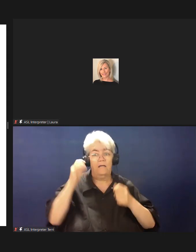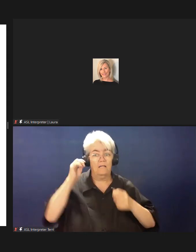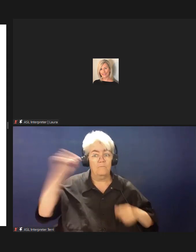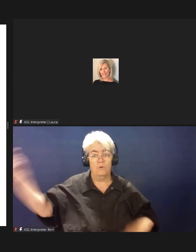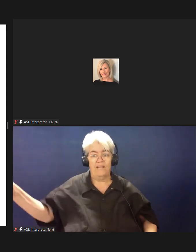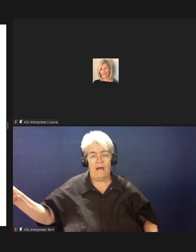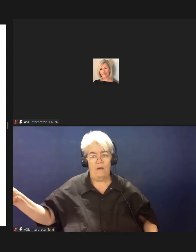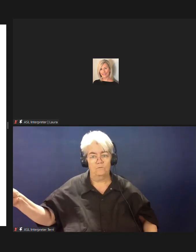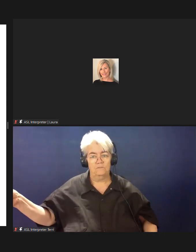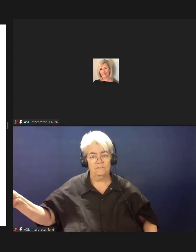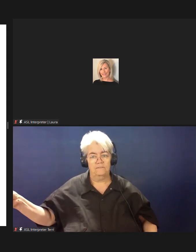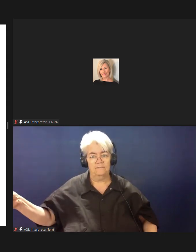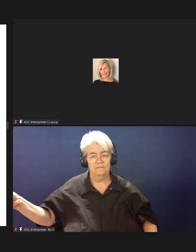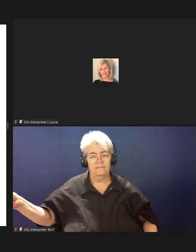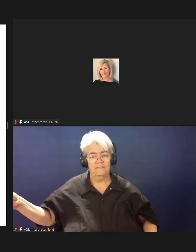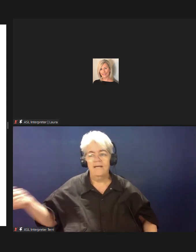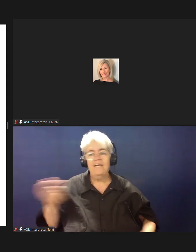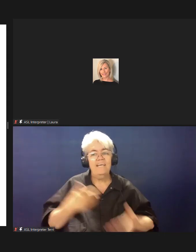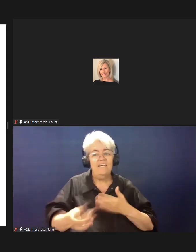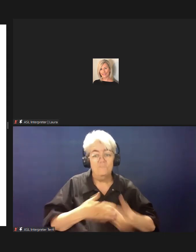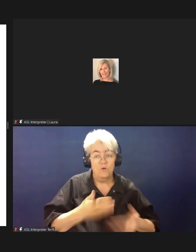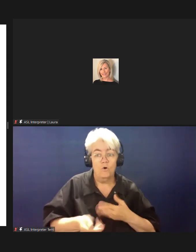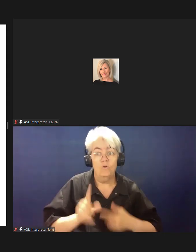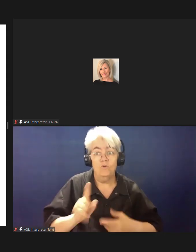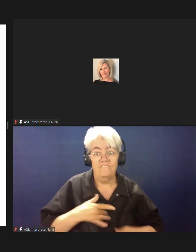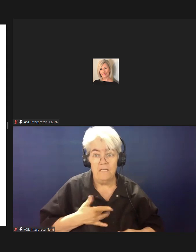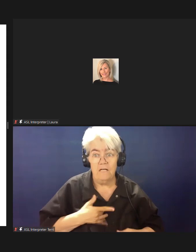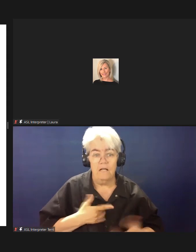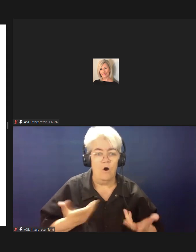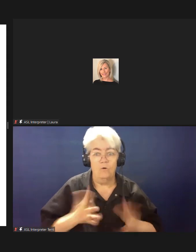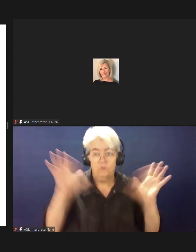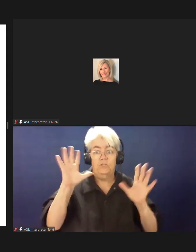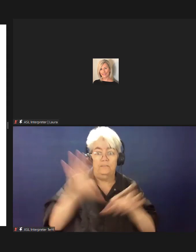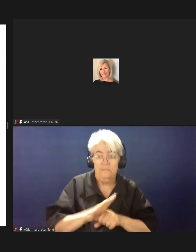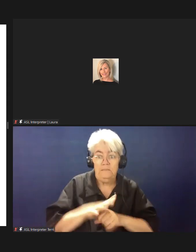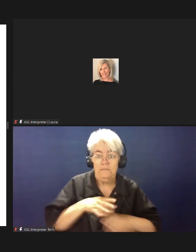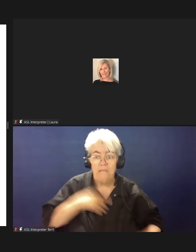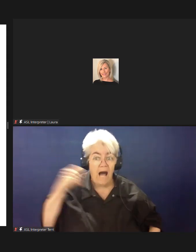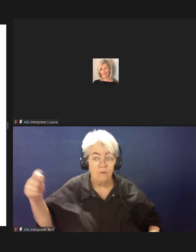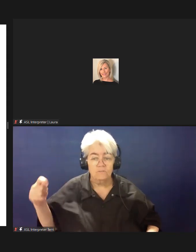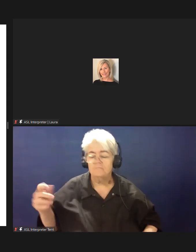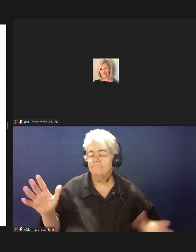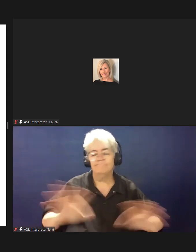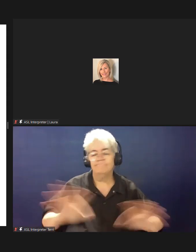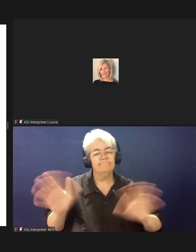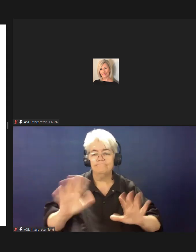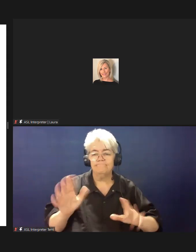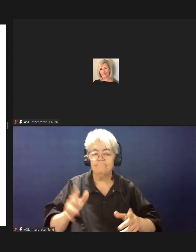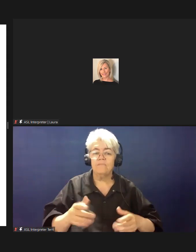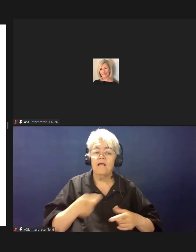the probe, even though that may be your first impulse. Instead, let the